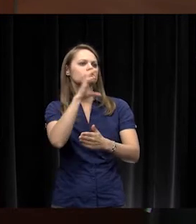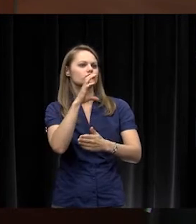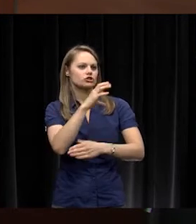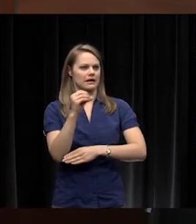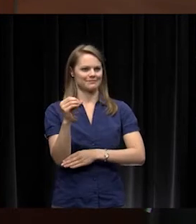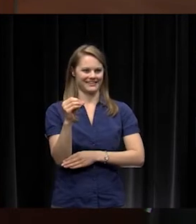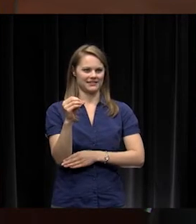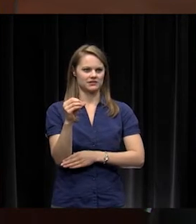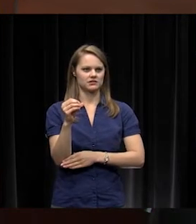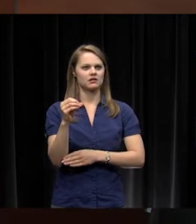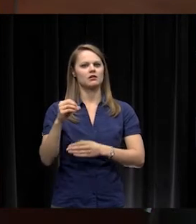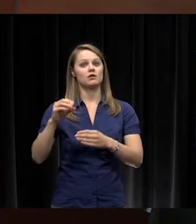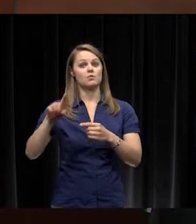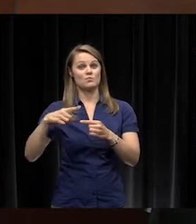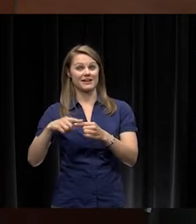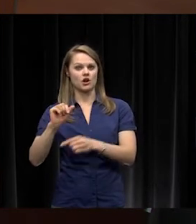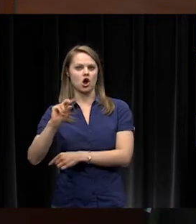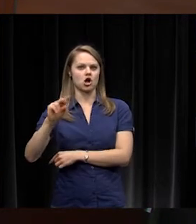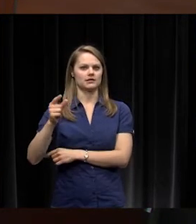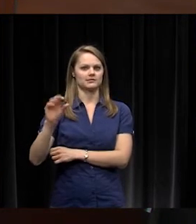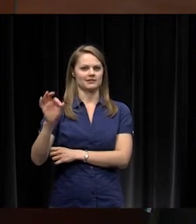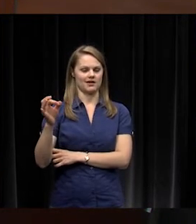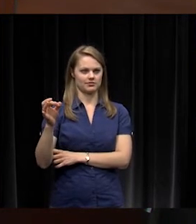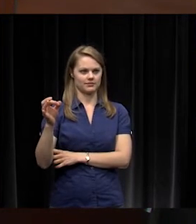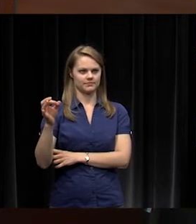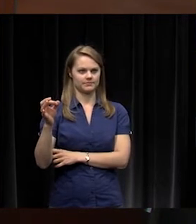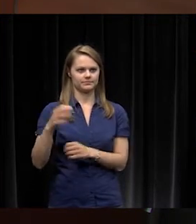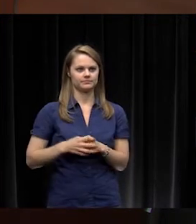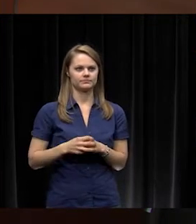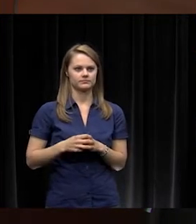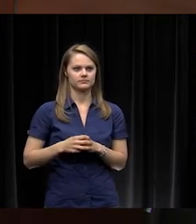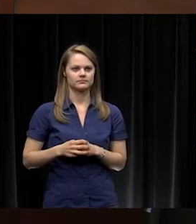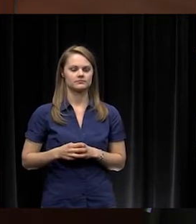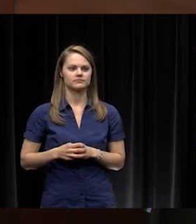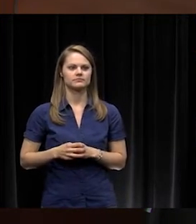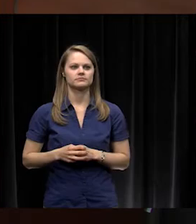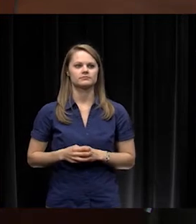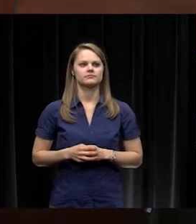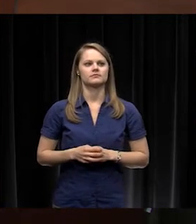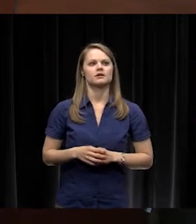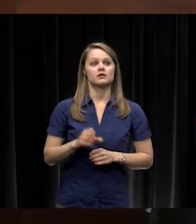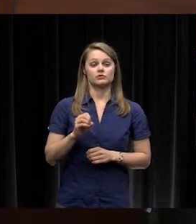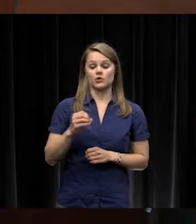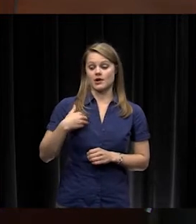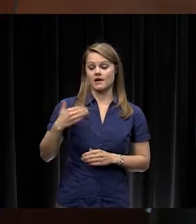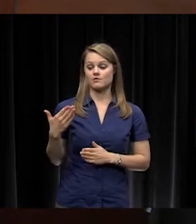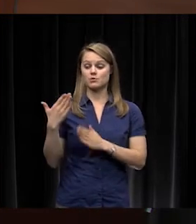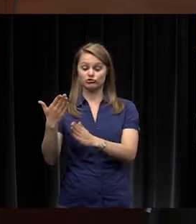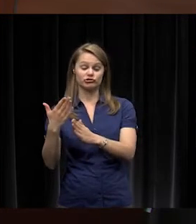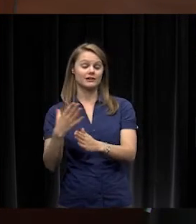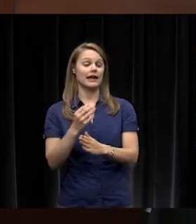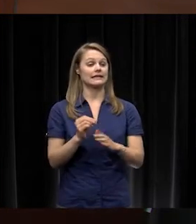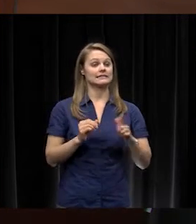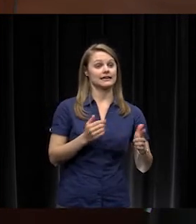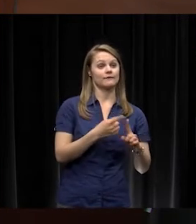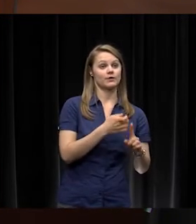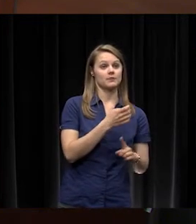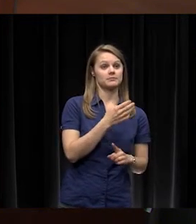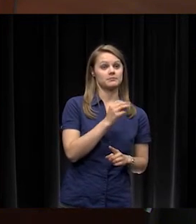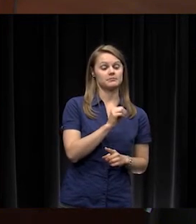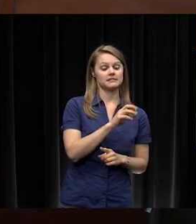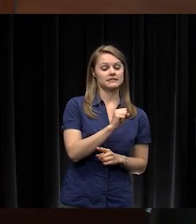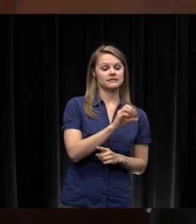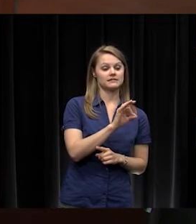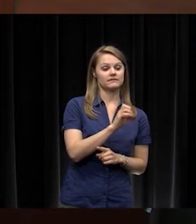So Joy, I have a motion by Mr. McCune and a second by, is that Lieta? Me. Ms. Felter? Mrs. Martin? Yes. Mrs.